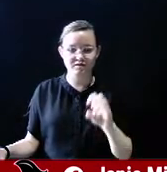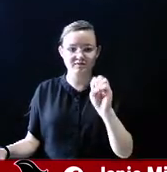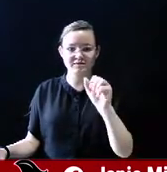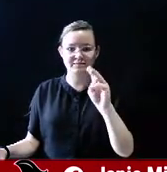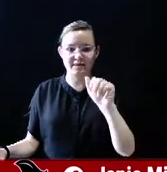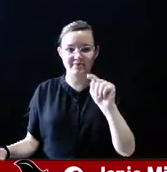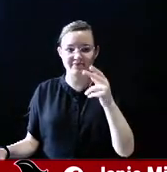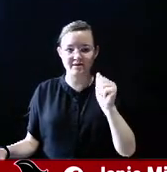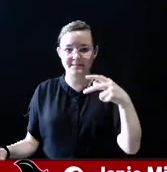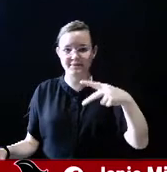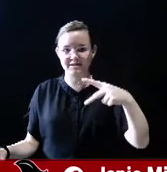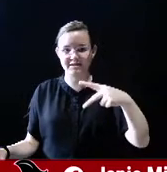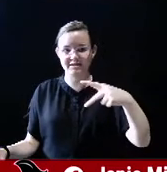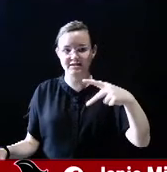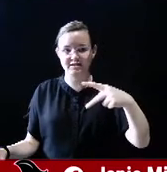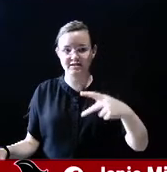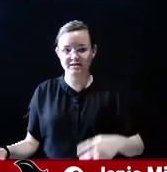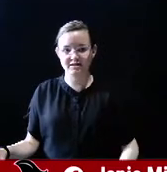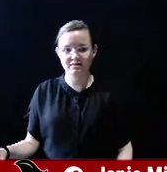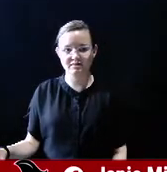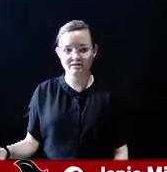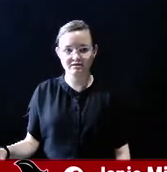Samantha Padilla.